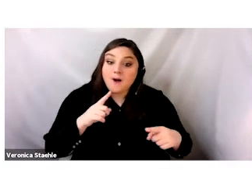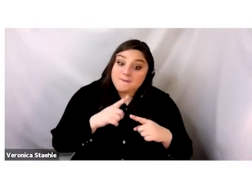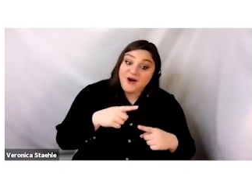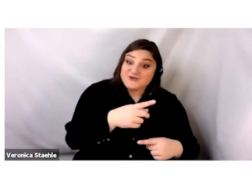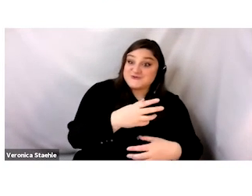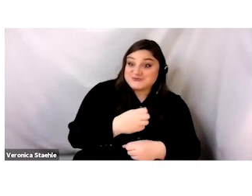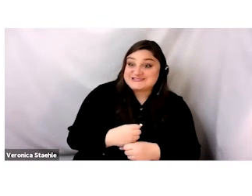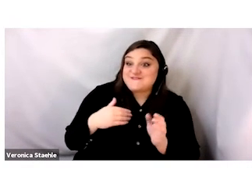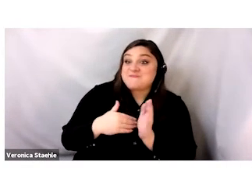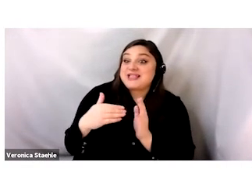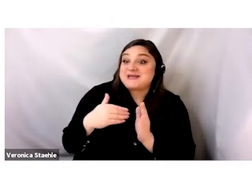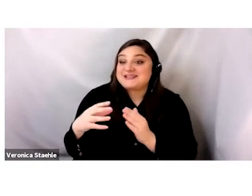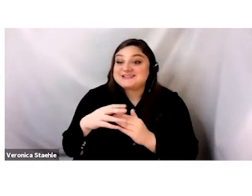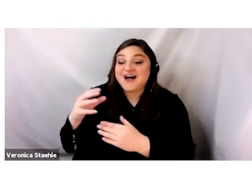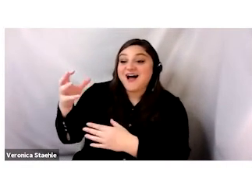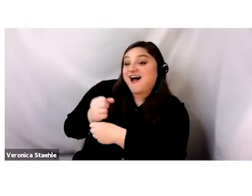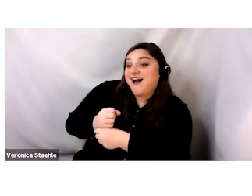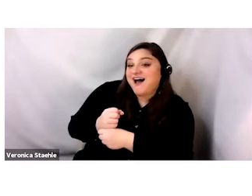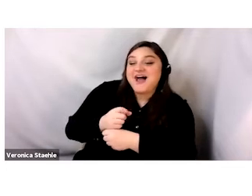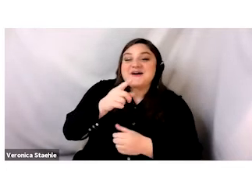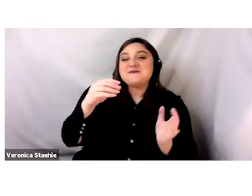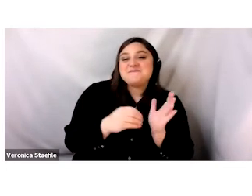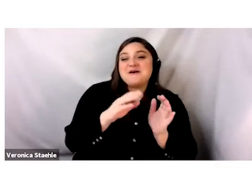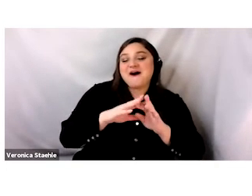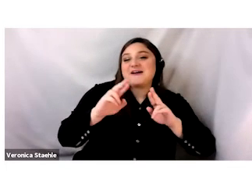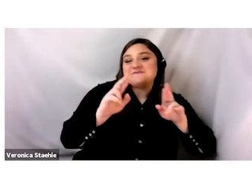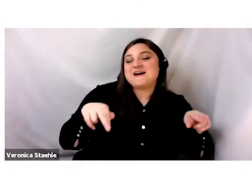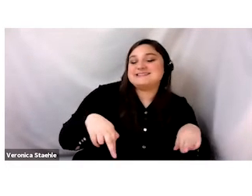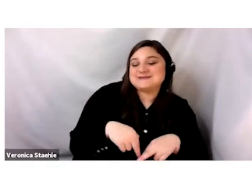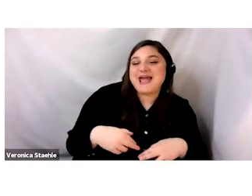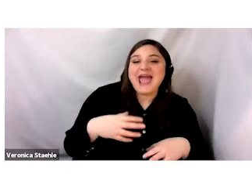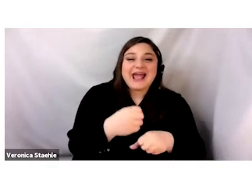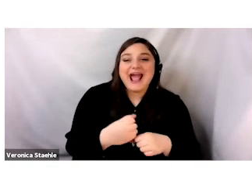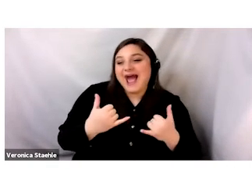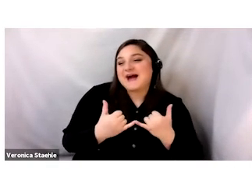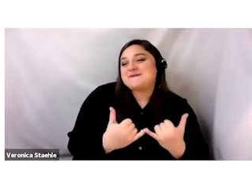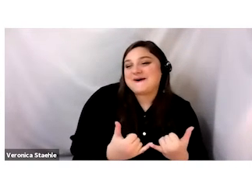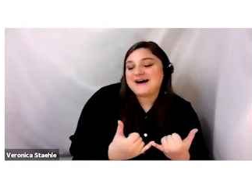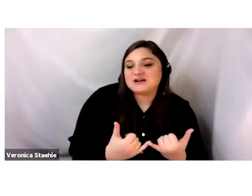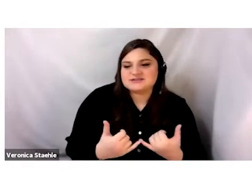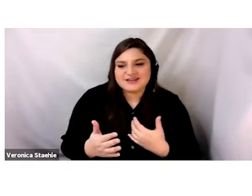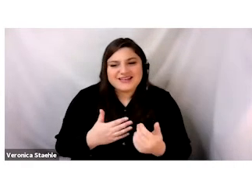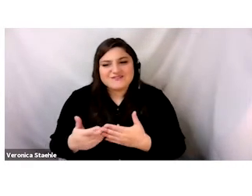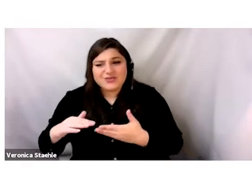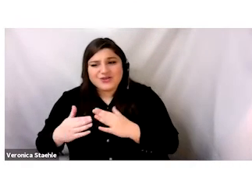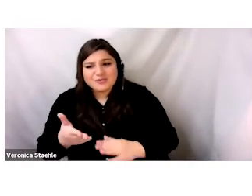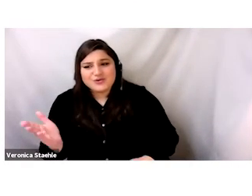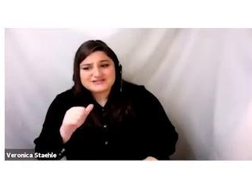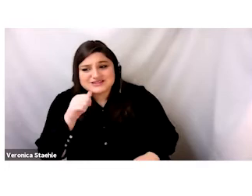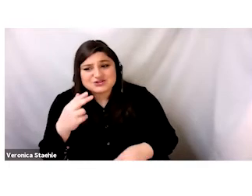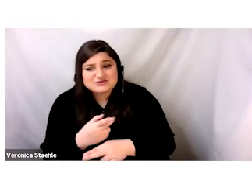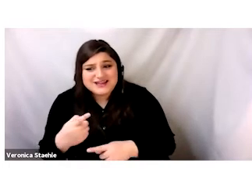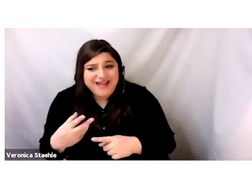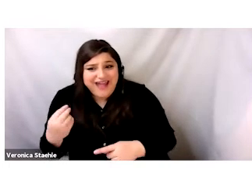you can put it on your resume and win a whole bunch of awards for something that actually is not even utilized by the community, nor do they want